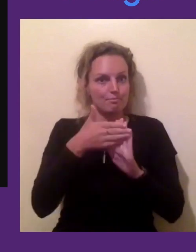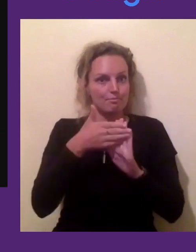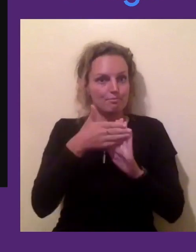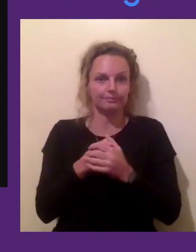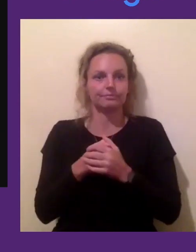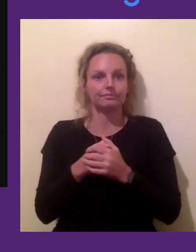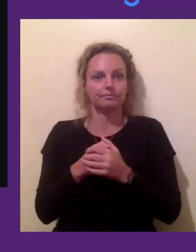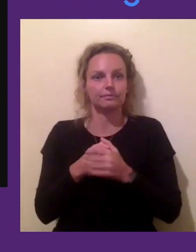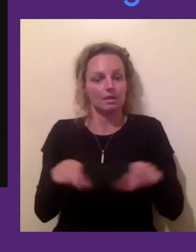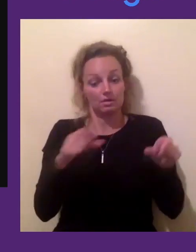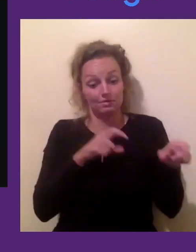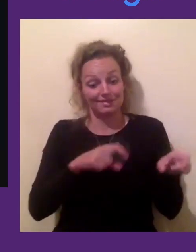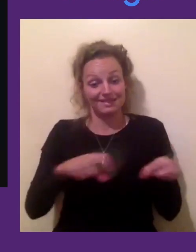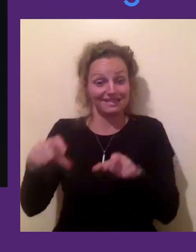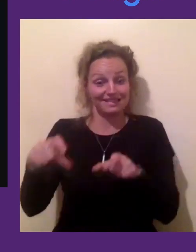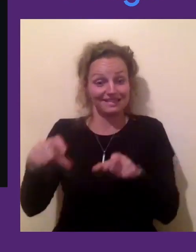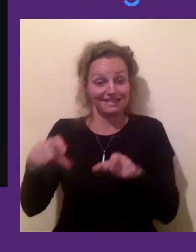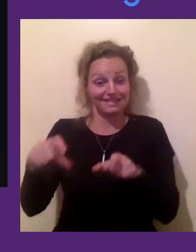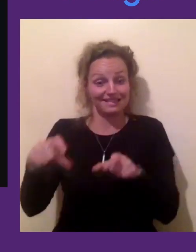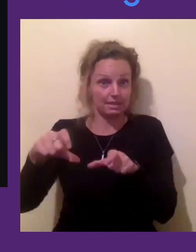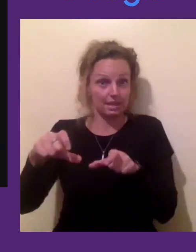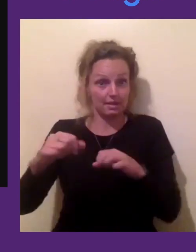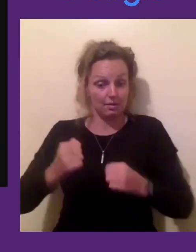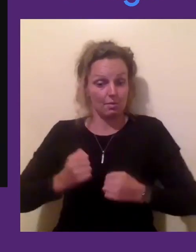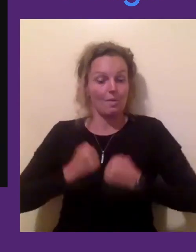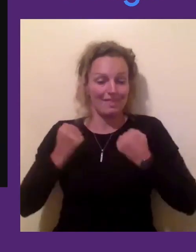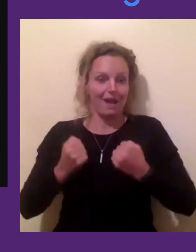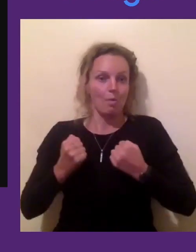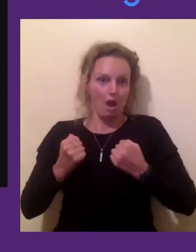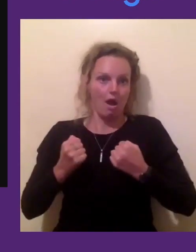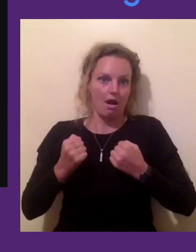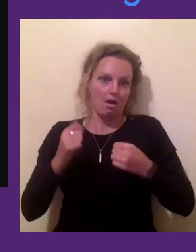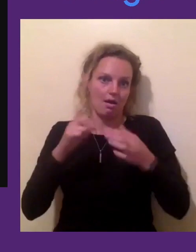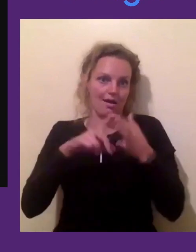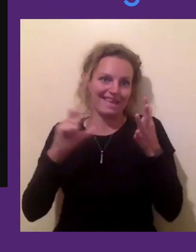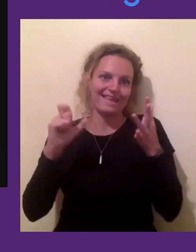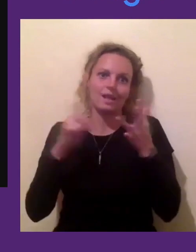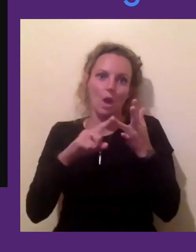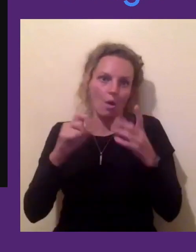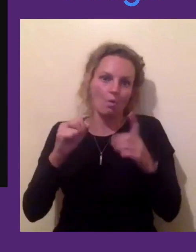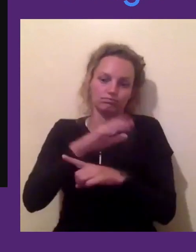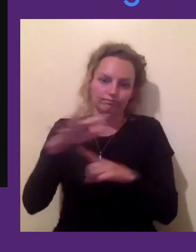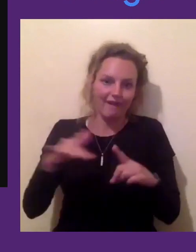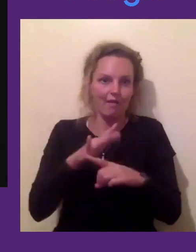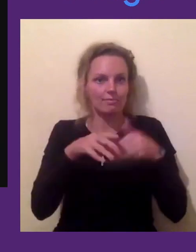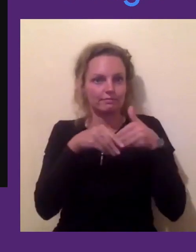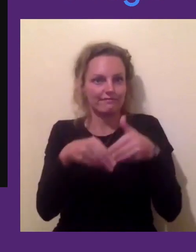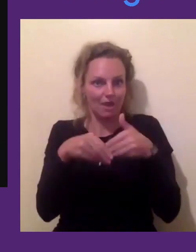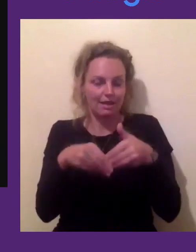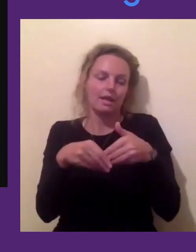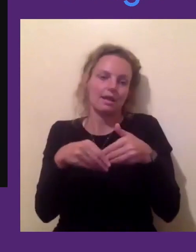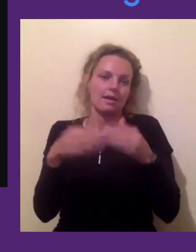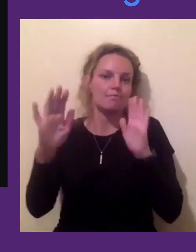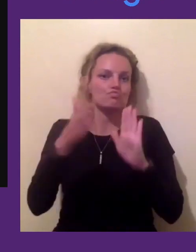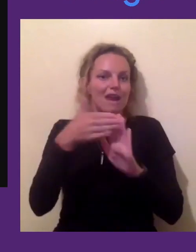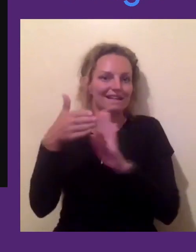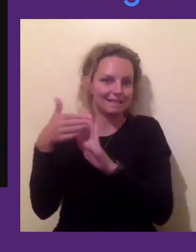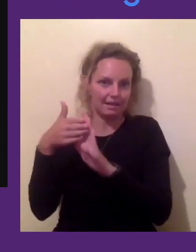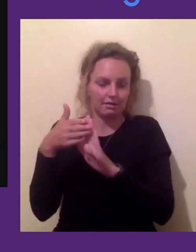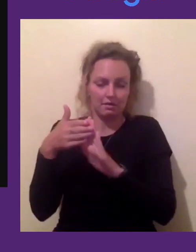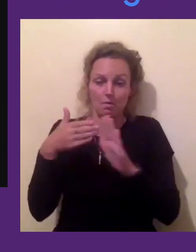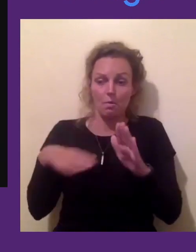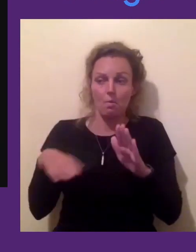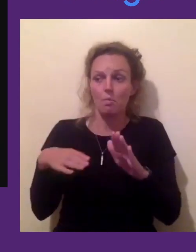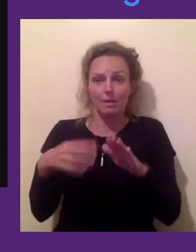our eco-branding. The design elements have been selected to be more sustainable and minimize our carbon impact, keeping accessibility